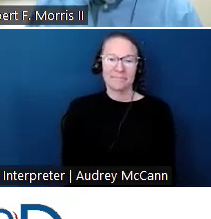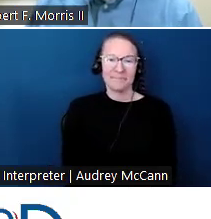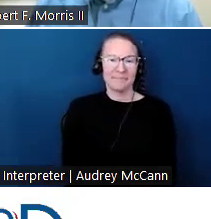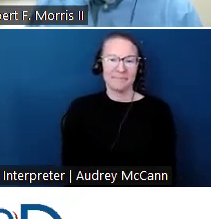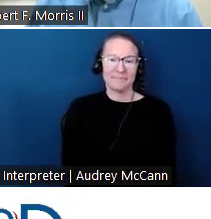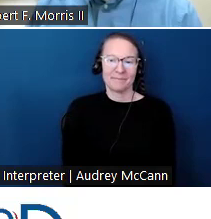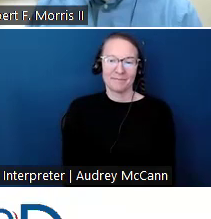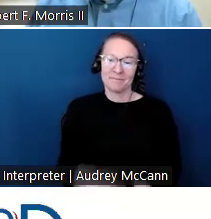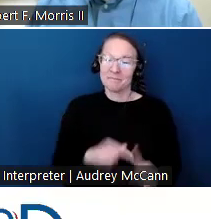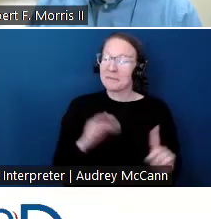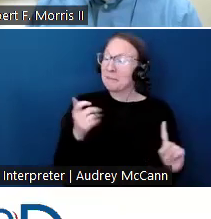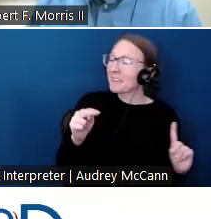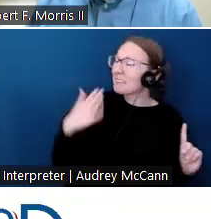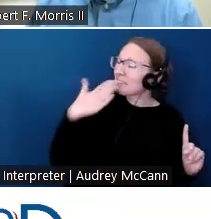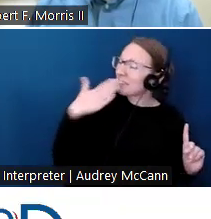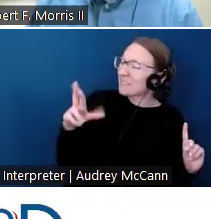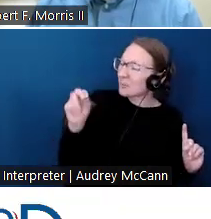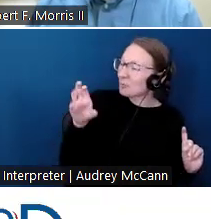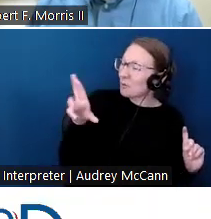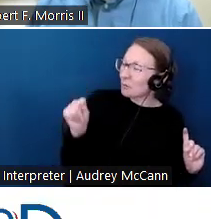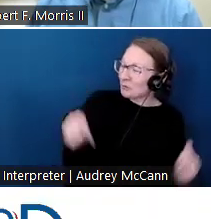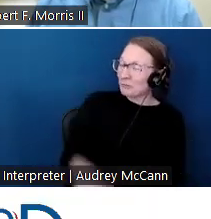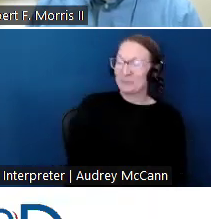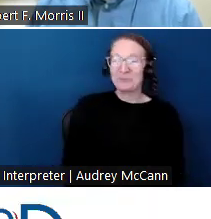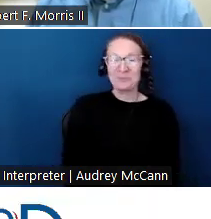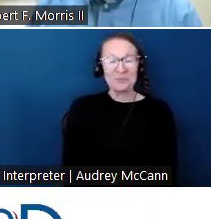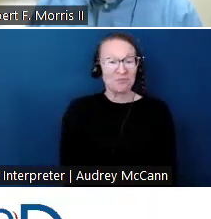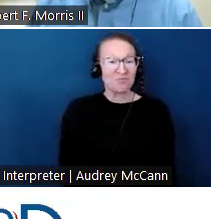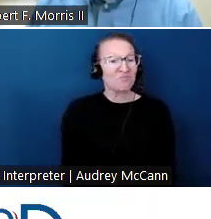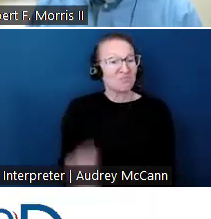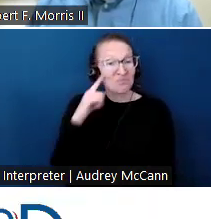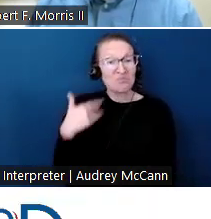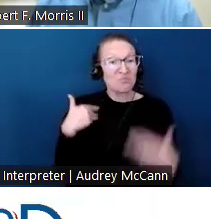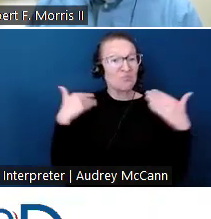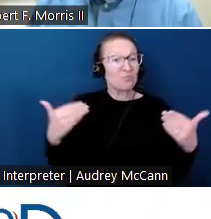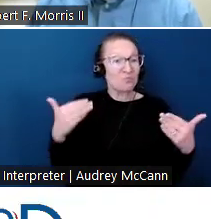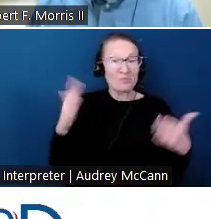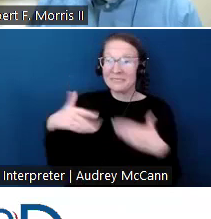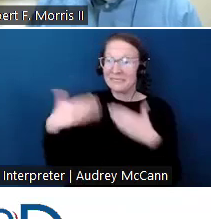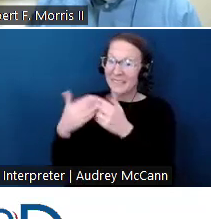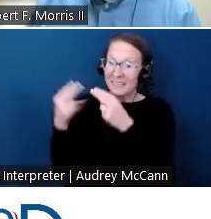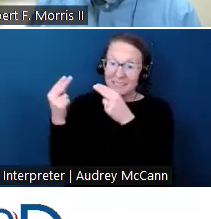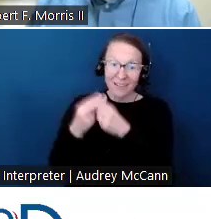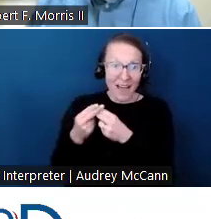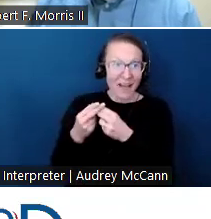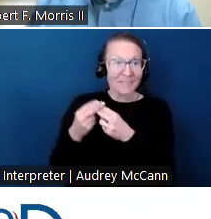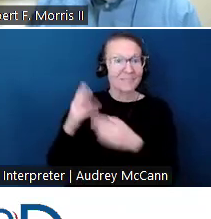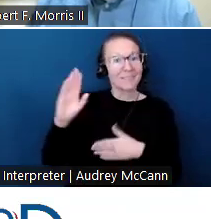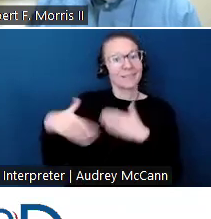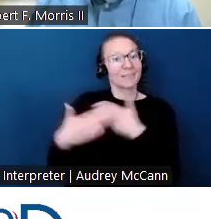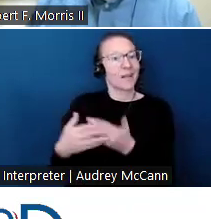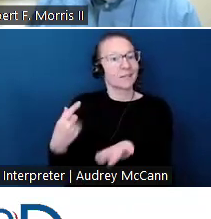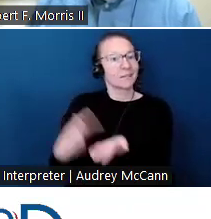Thanks, Robert. All right. I think we can go on to our next slide and our next set of